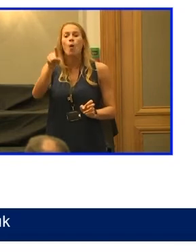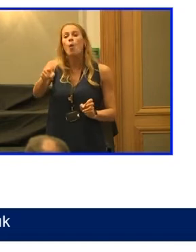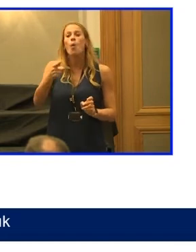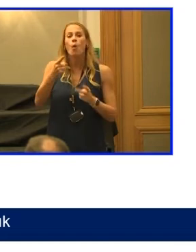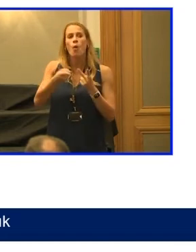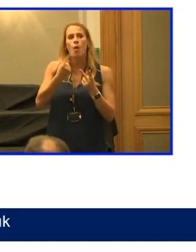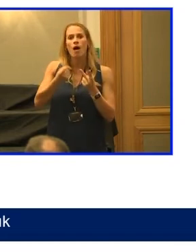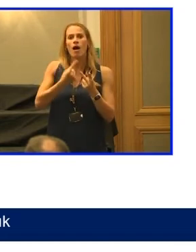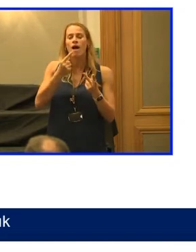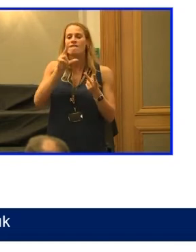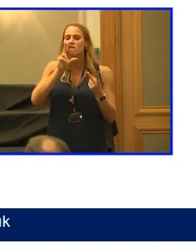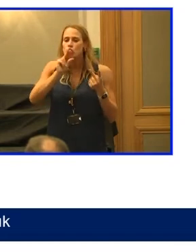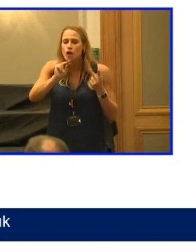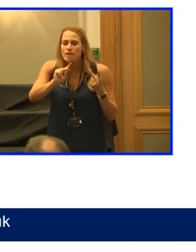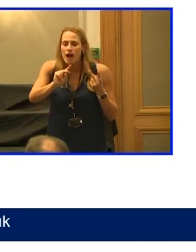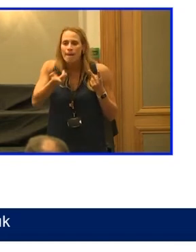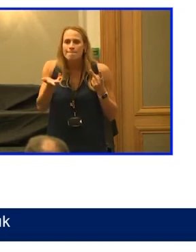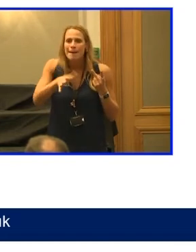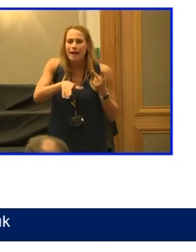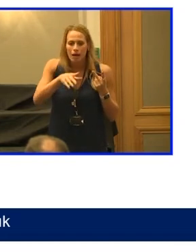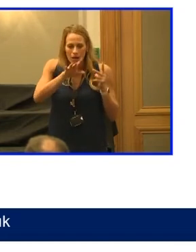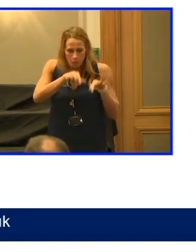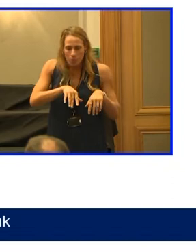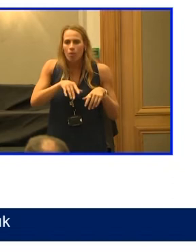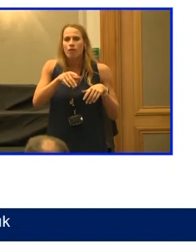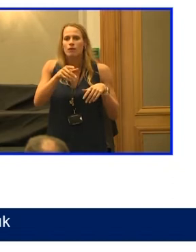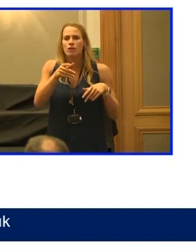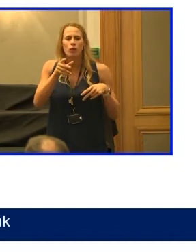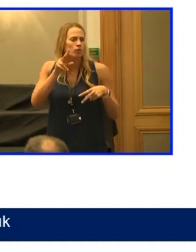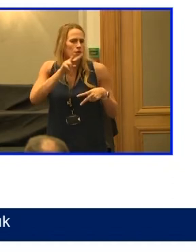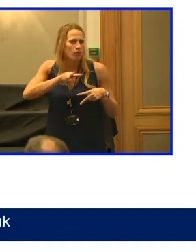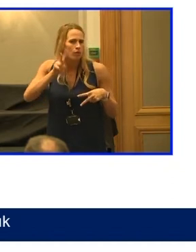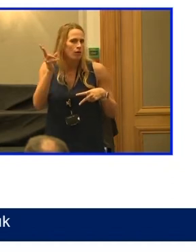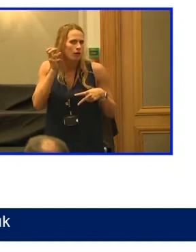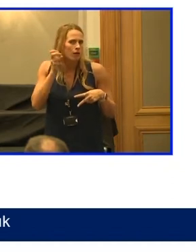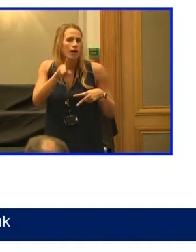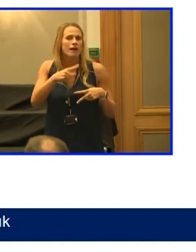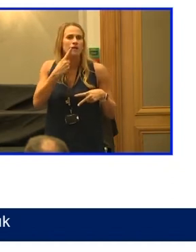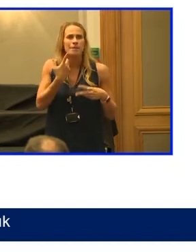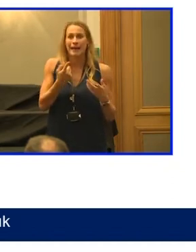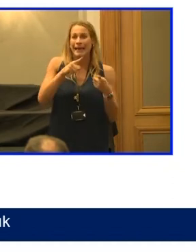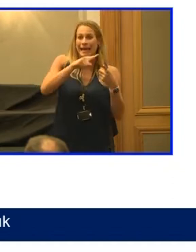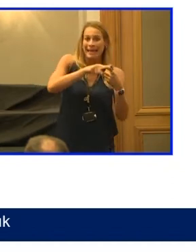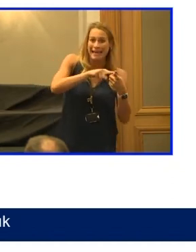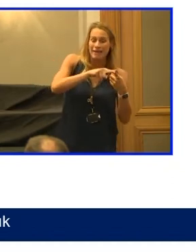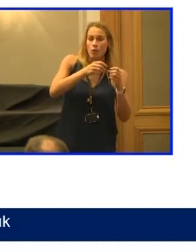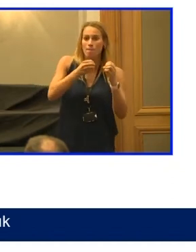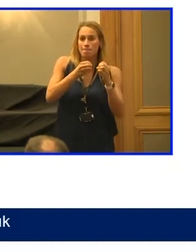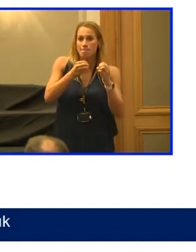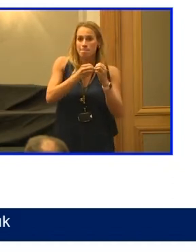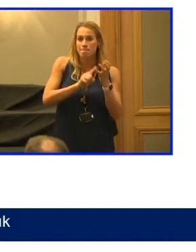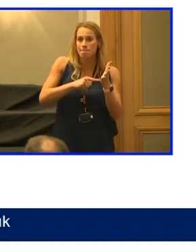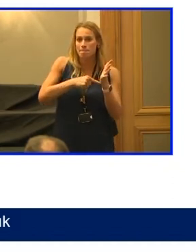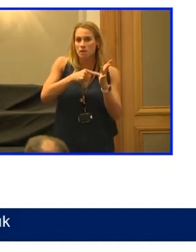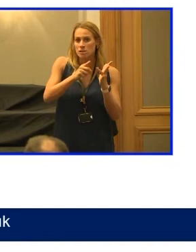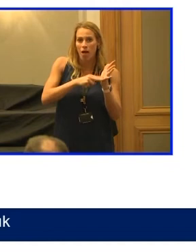and TalkBack, let's take just this one. All you do is you press B for a button, E for an edit field to search, you know, L for a